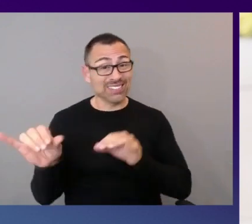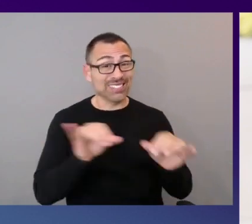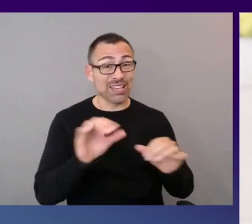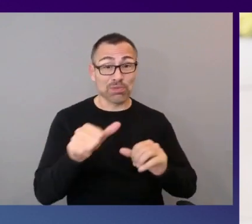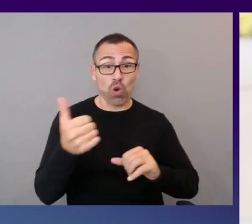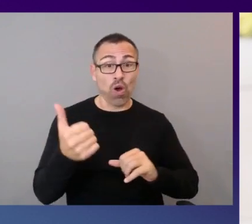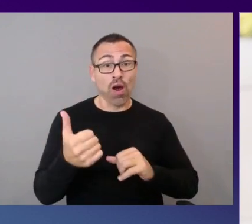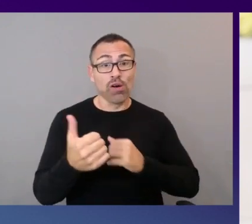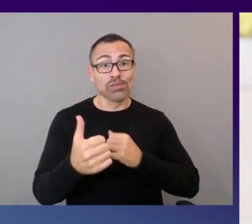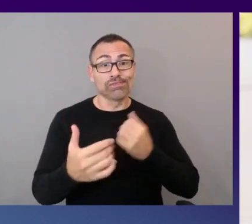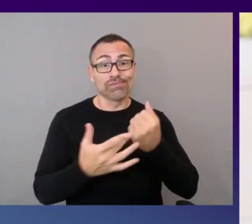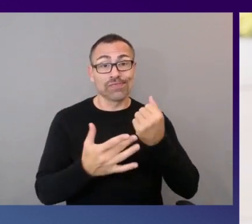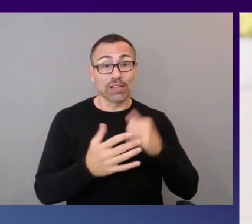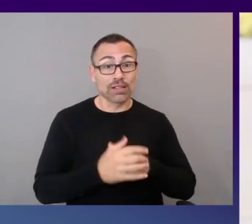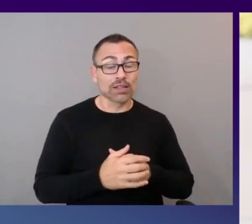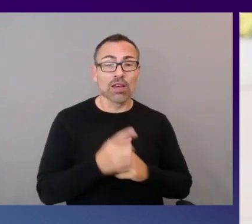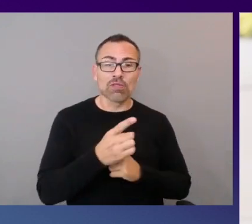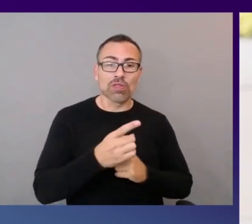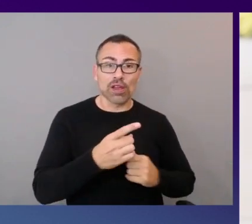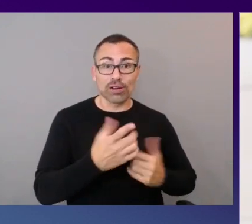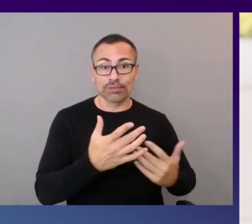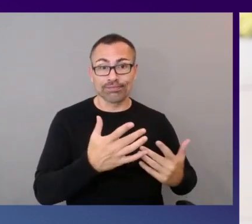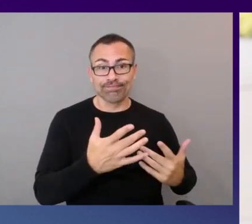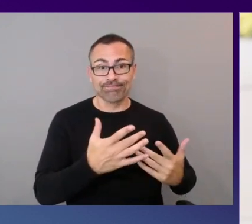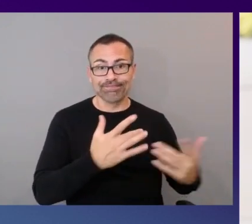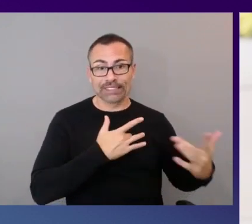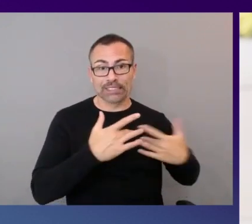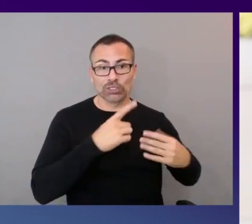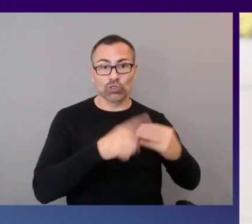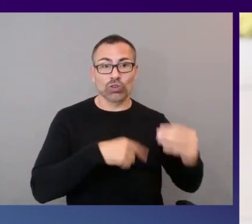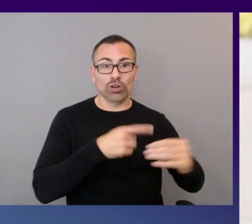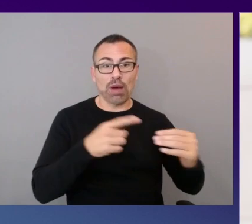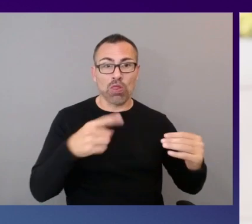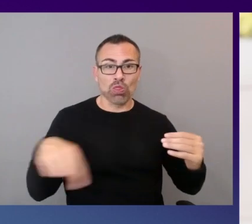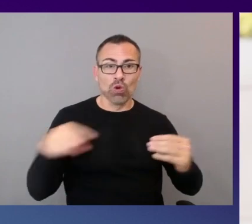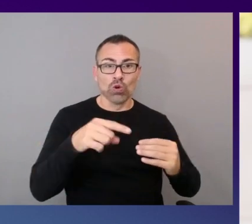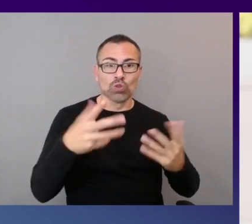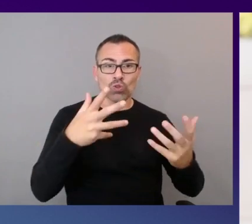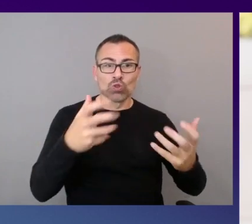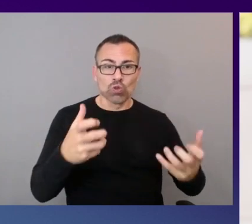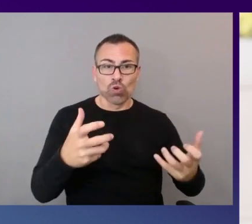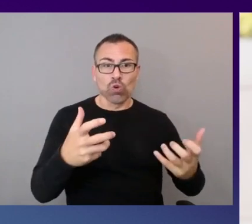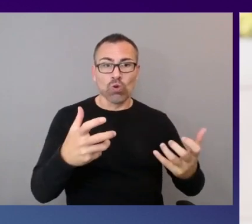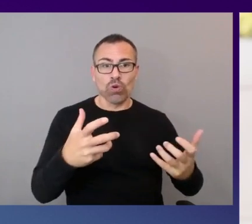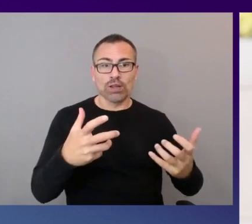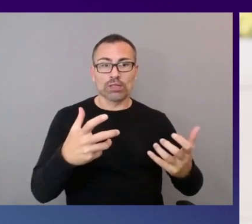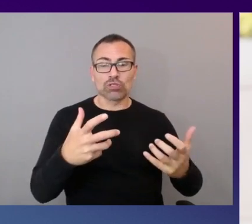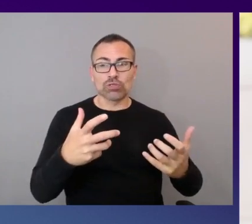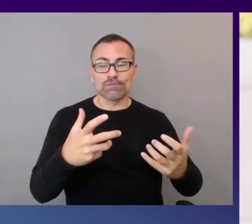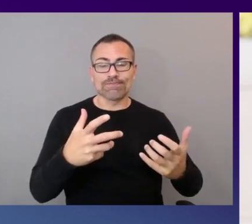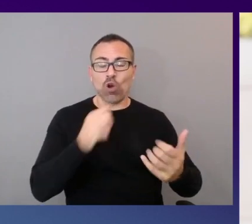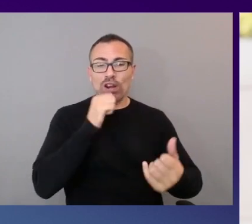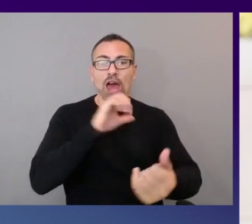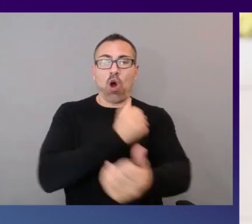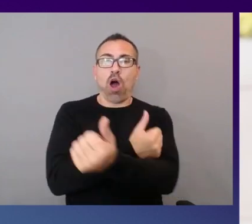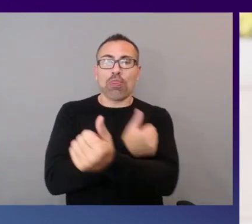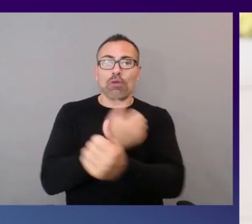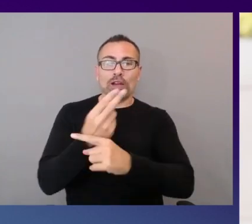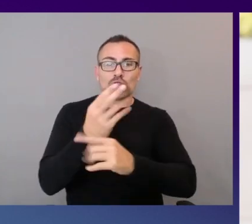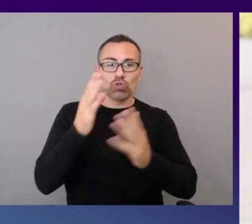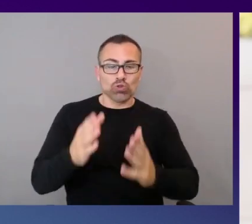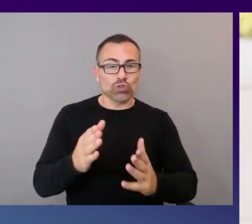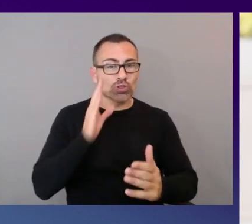concerned that the bad actors out there, criminals, nation states, whatever the case may be, are going to use all of these